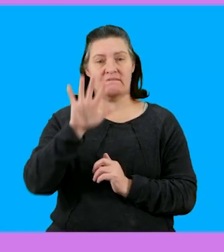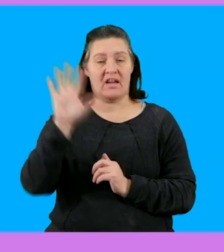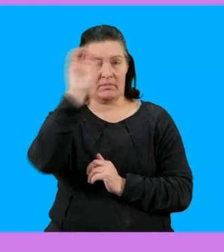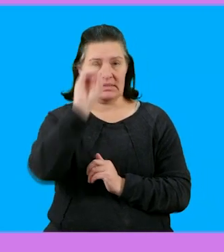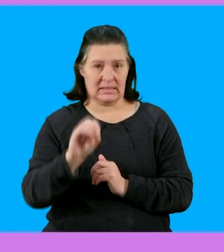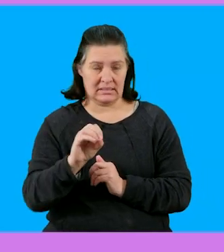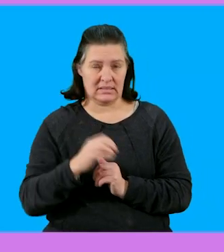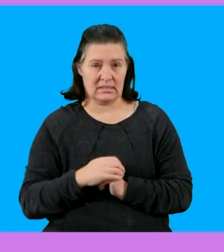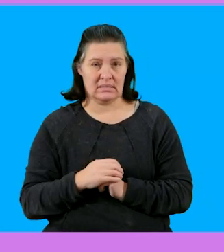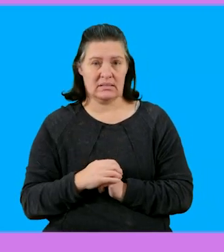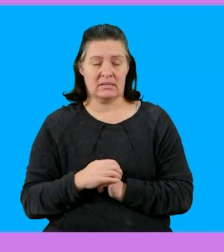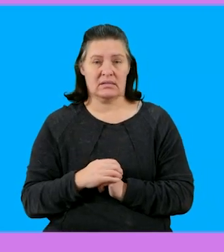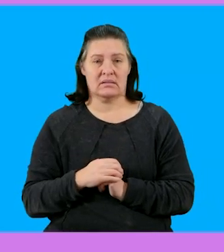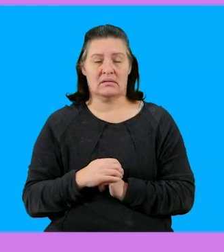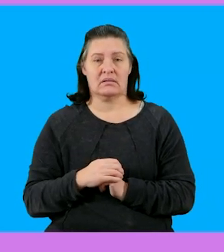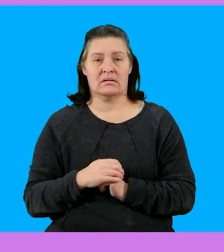2.5%